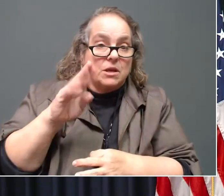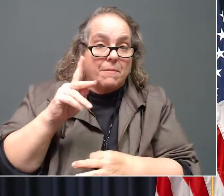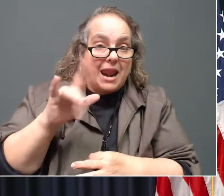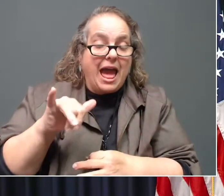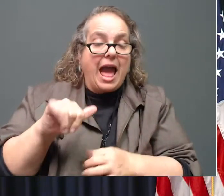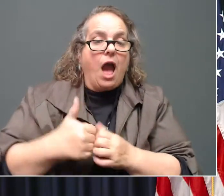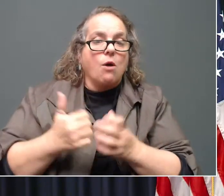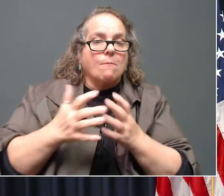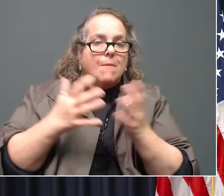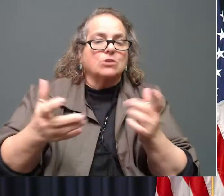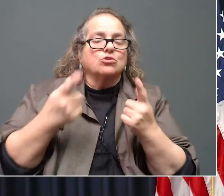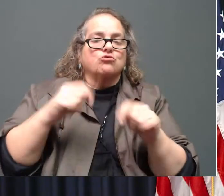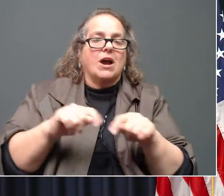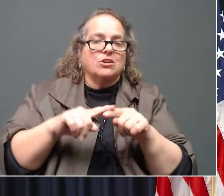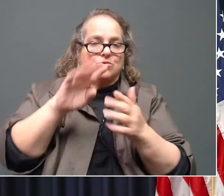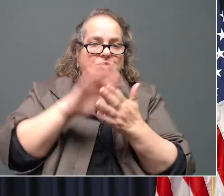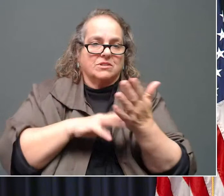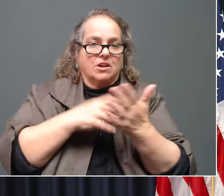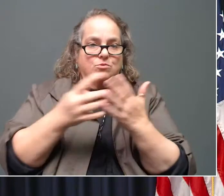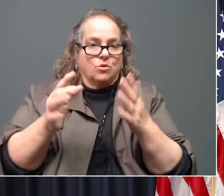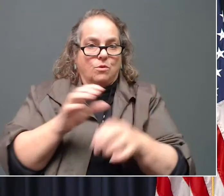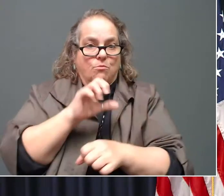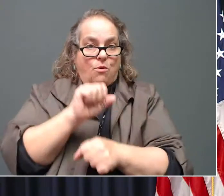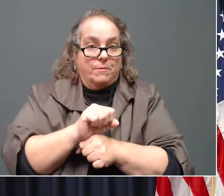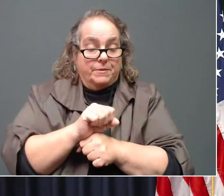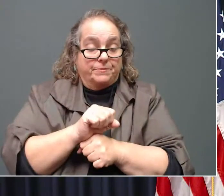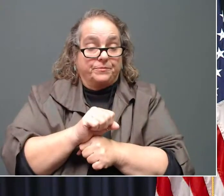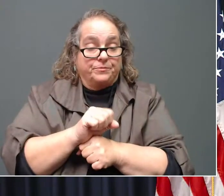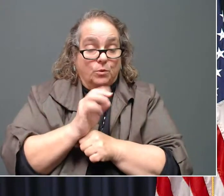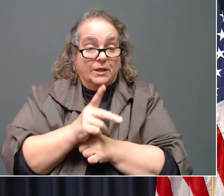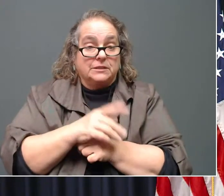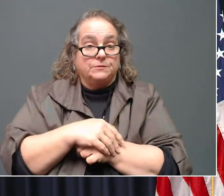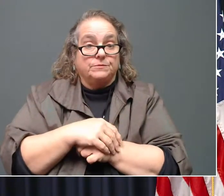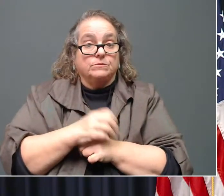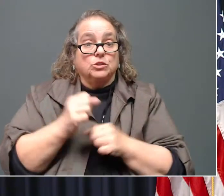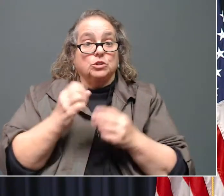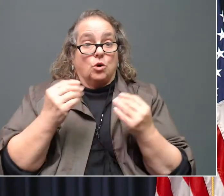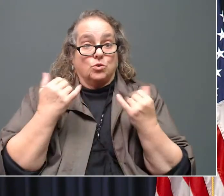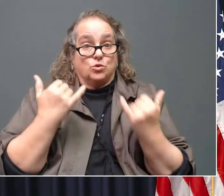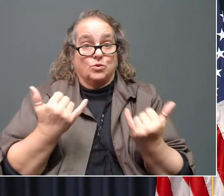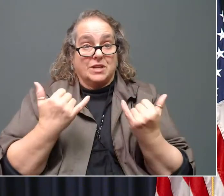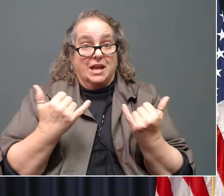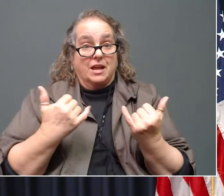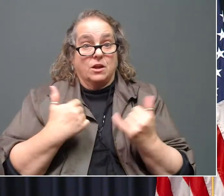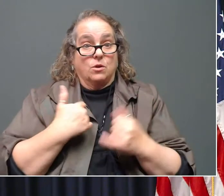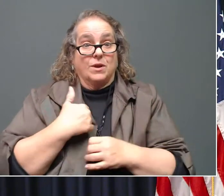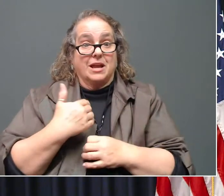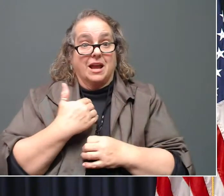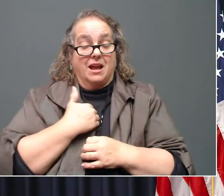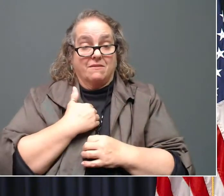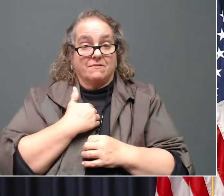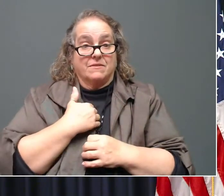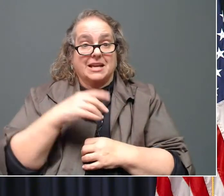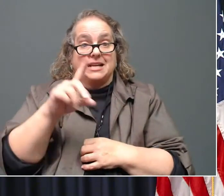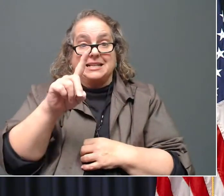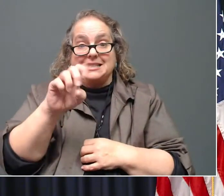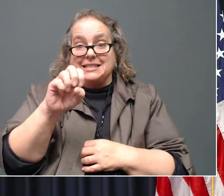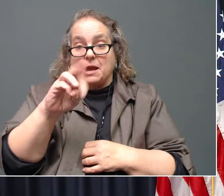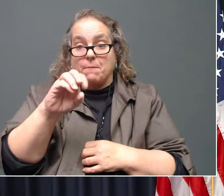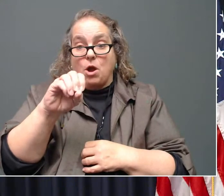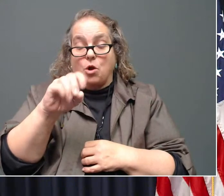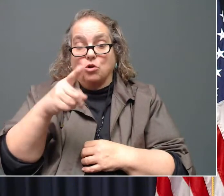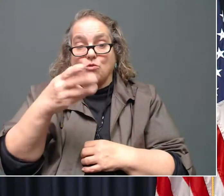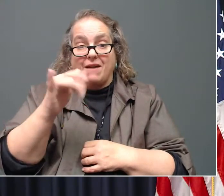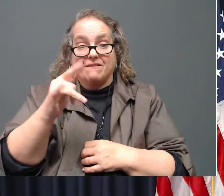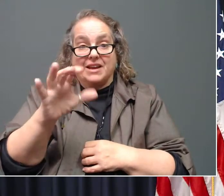an appointment. All right, so today we've got demographic data that we have been pulling